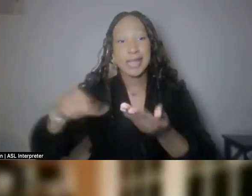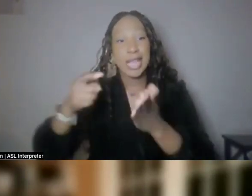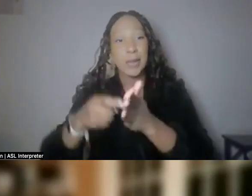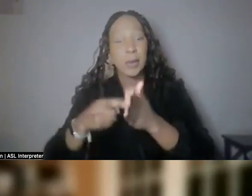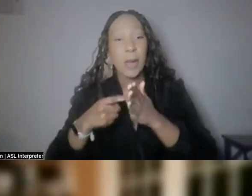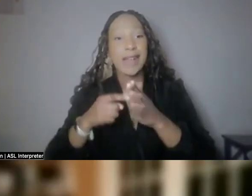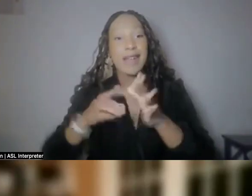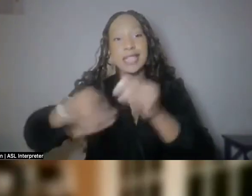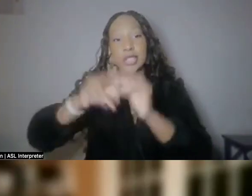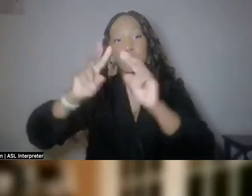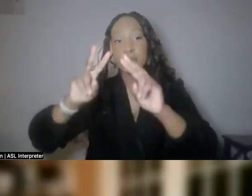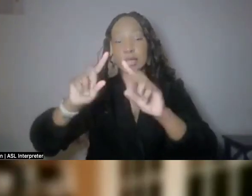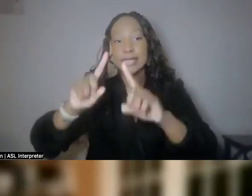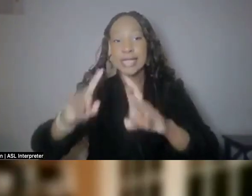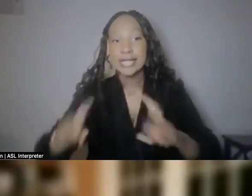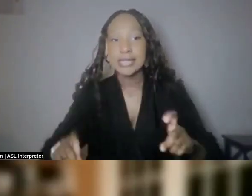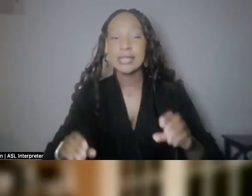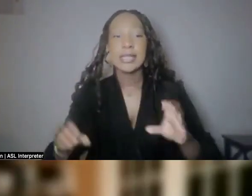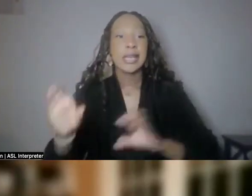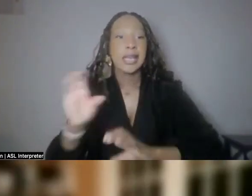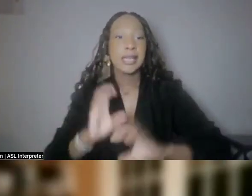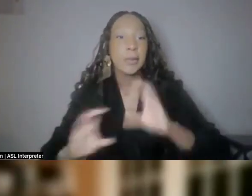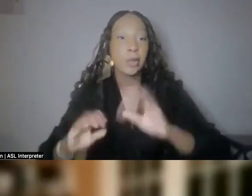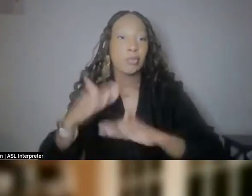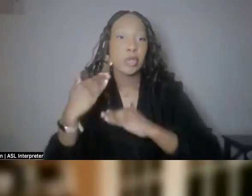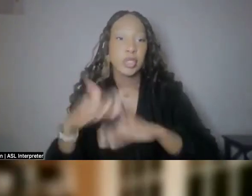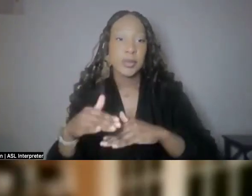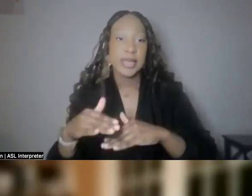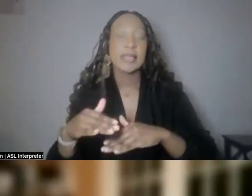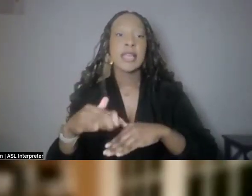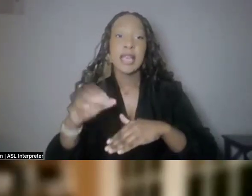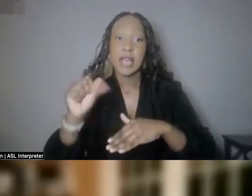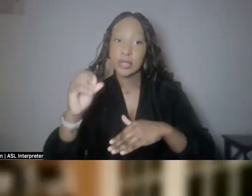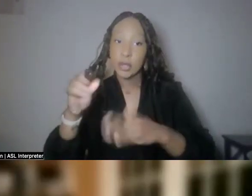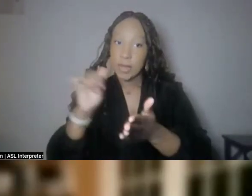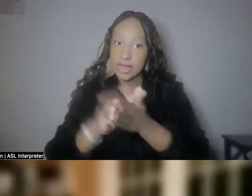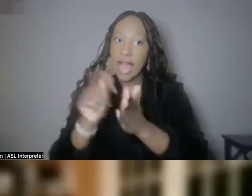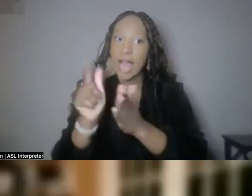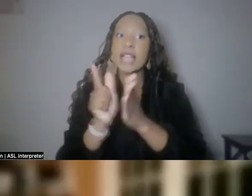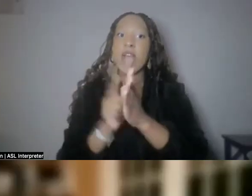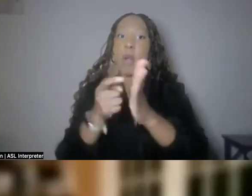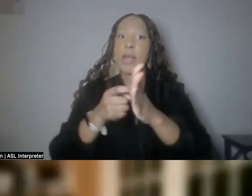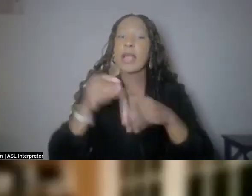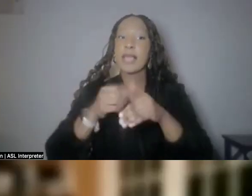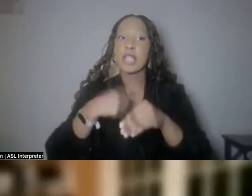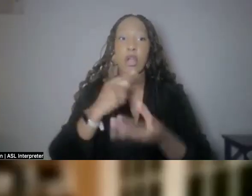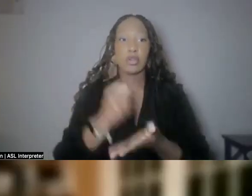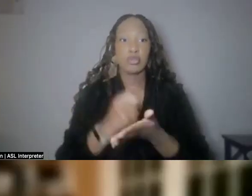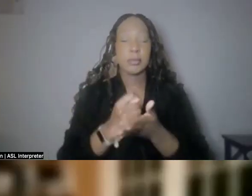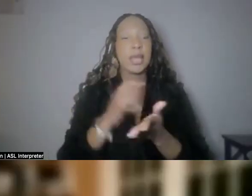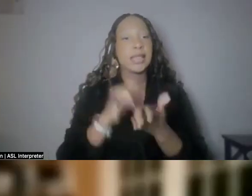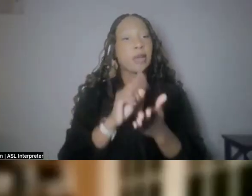additional testing, chemical restraint. So having that construct in place in our treatment protocols also